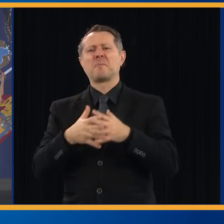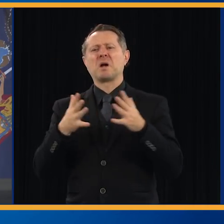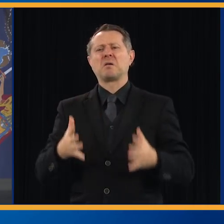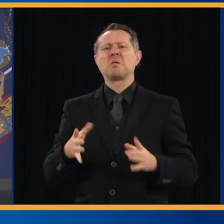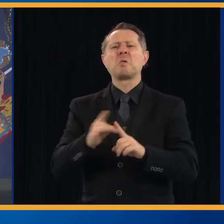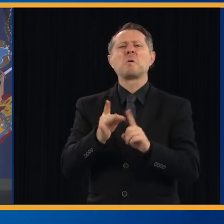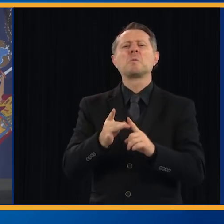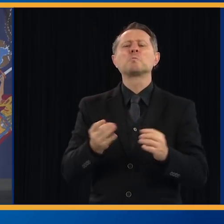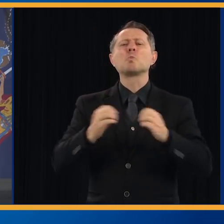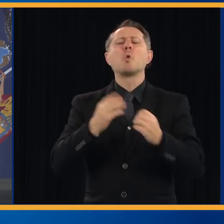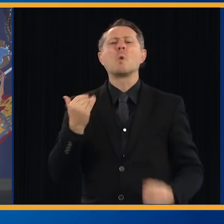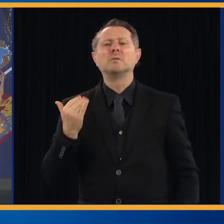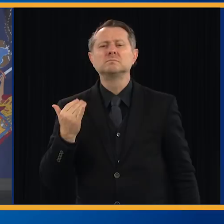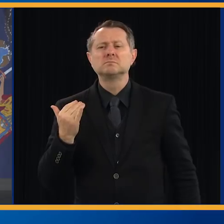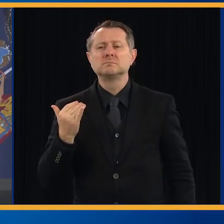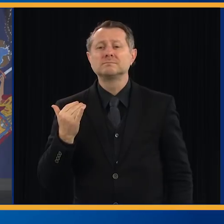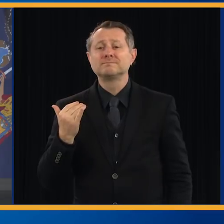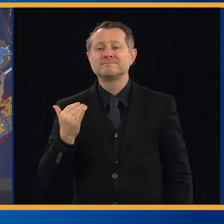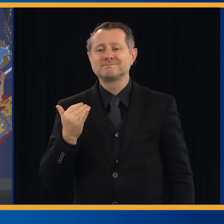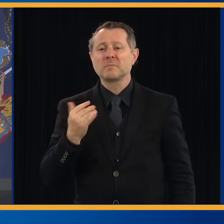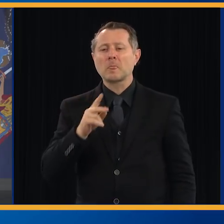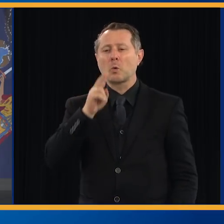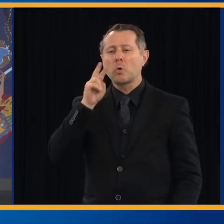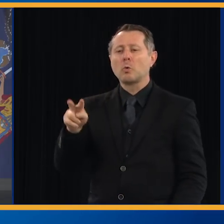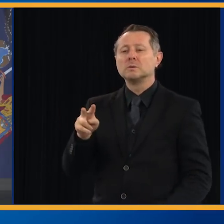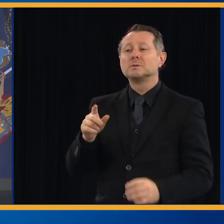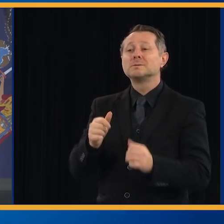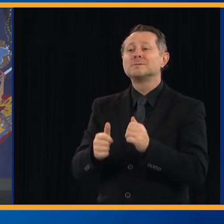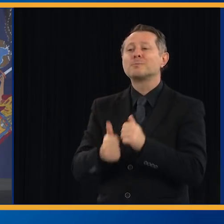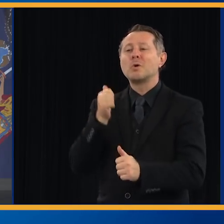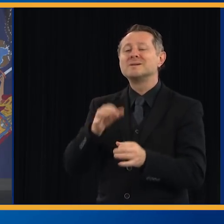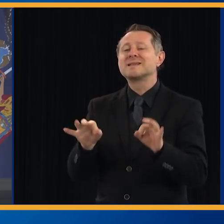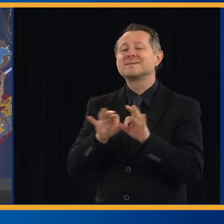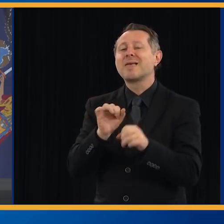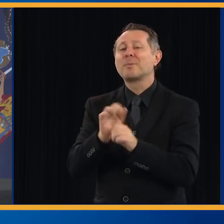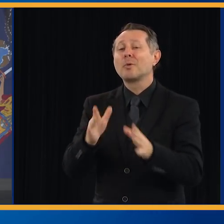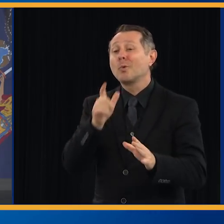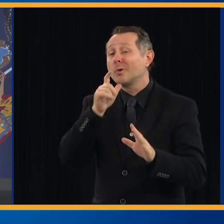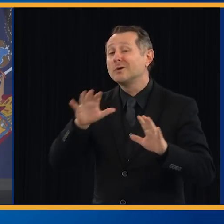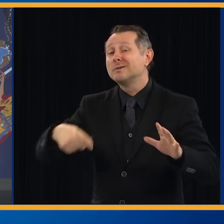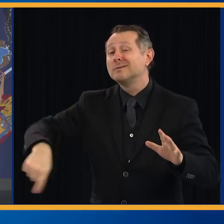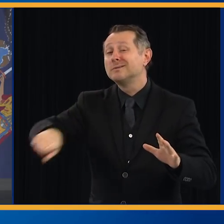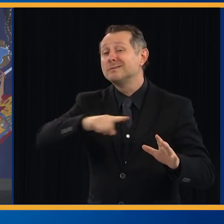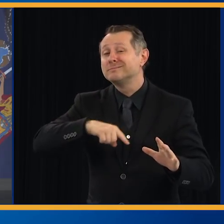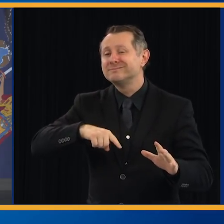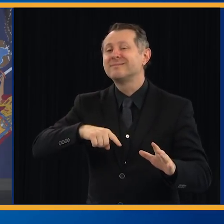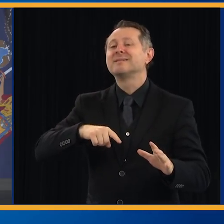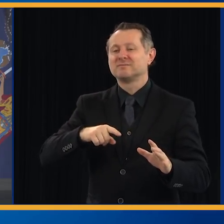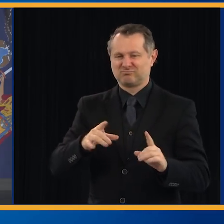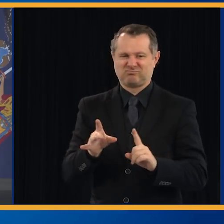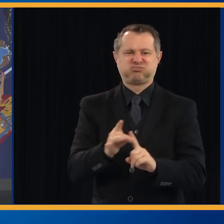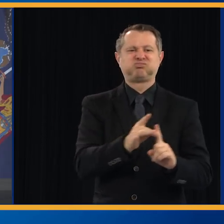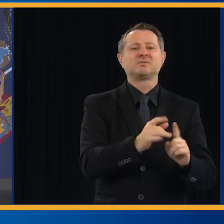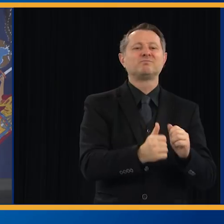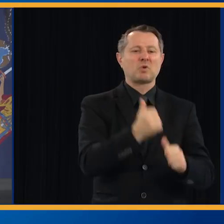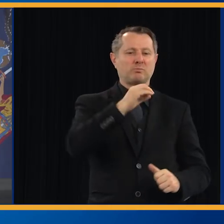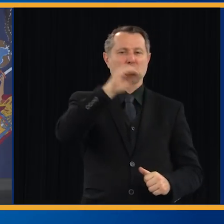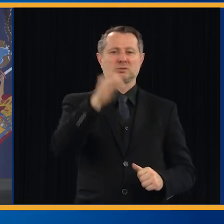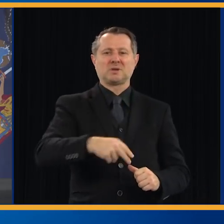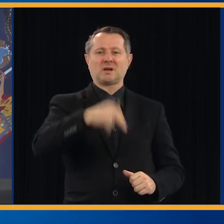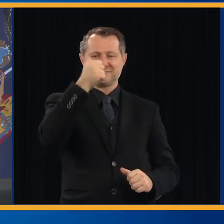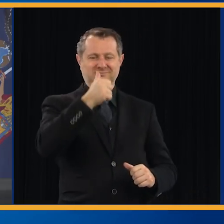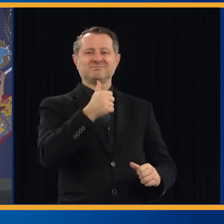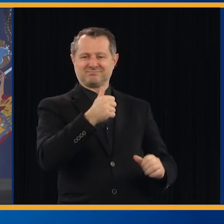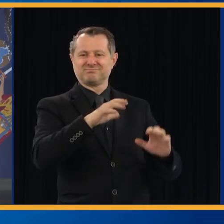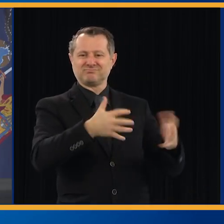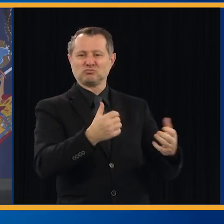the essential workers? We have a higher rate of infection among the essential workers because they were out there driving